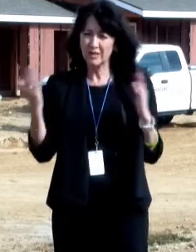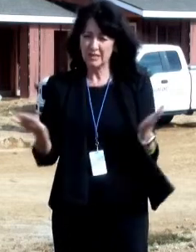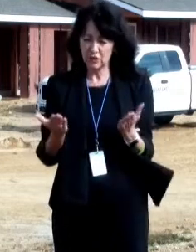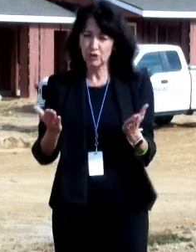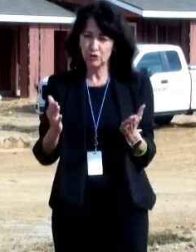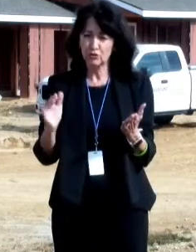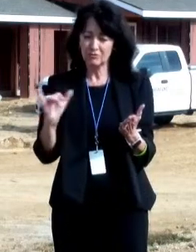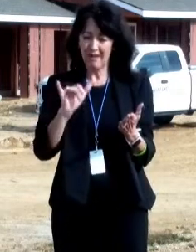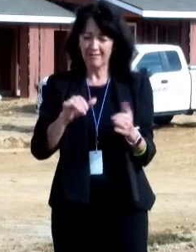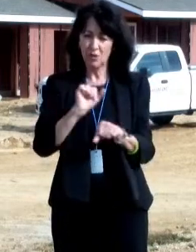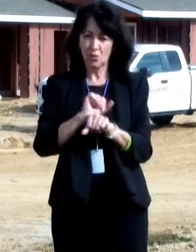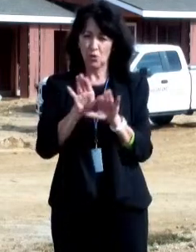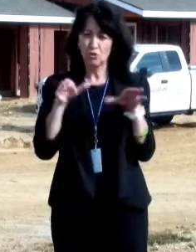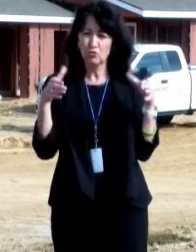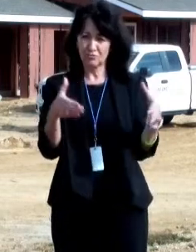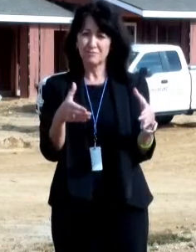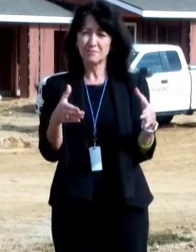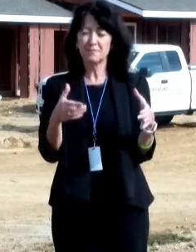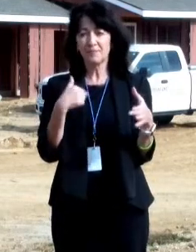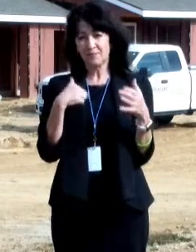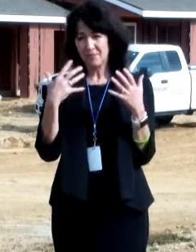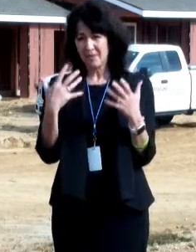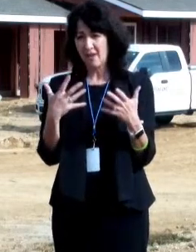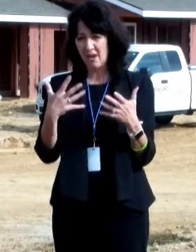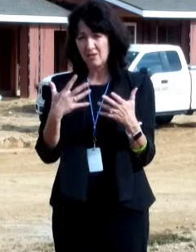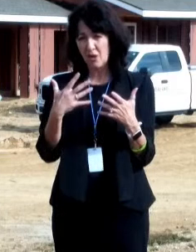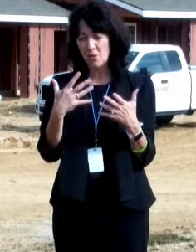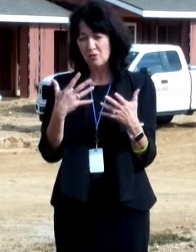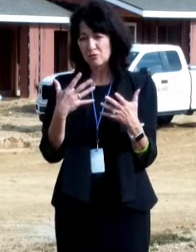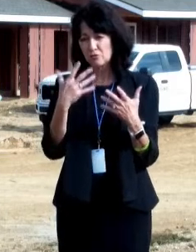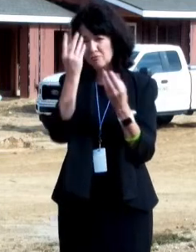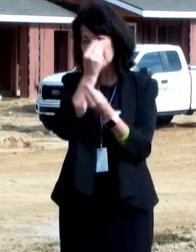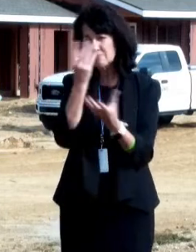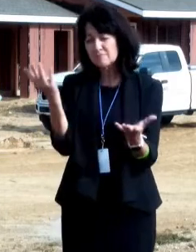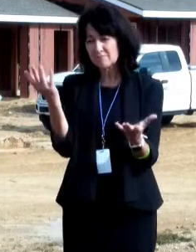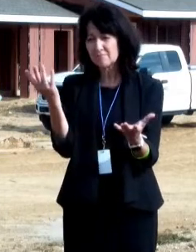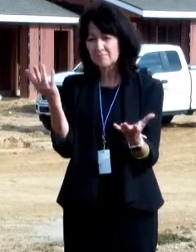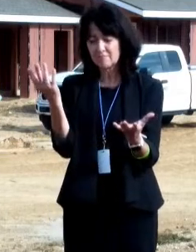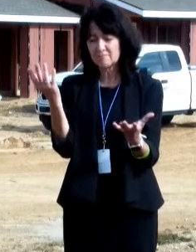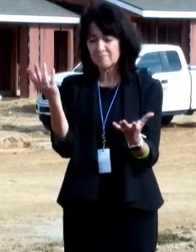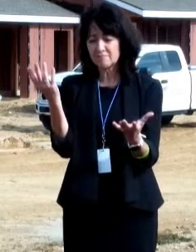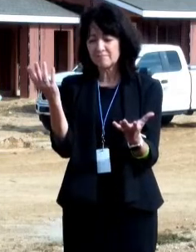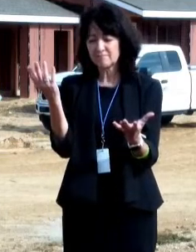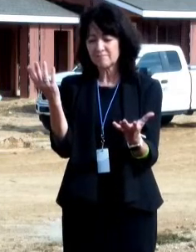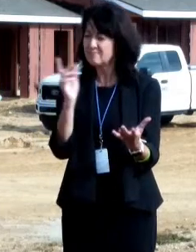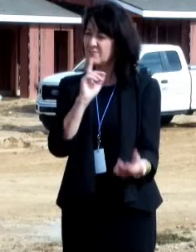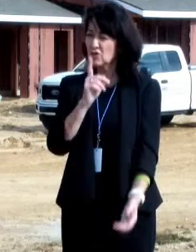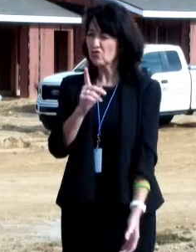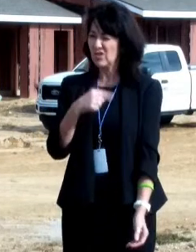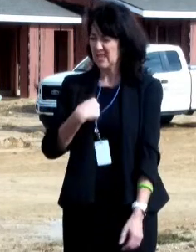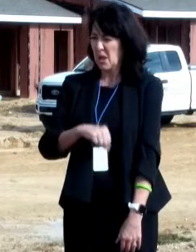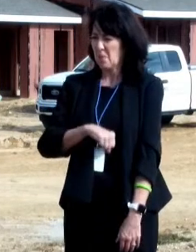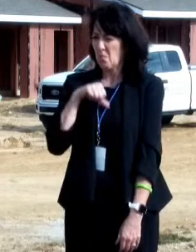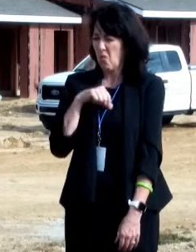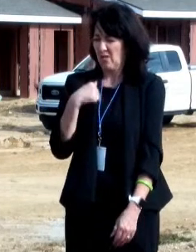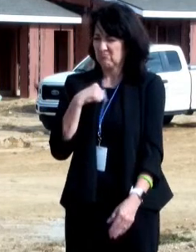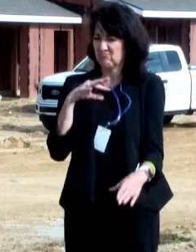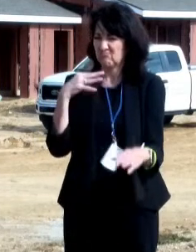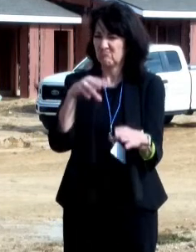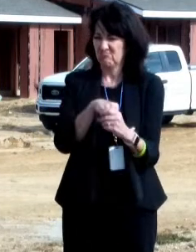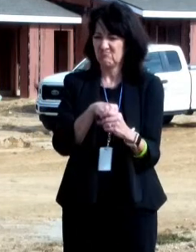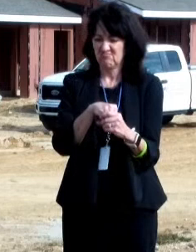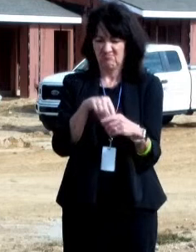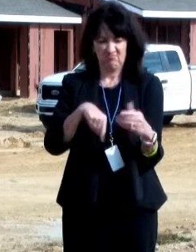group. And I want to just share that I'm just proud to be a part of this.